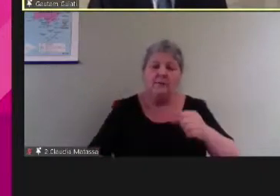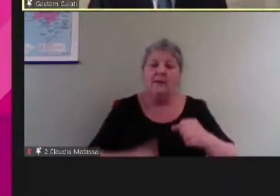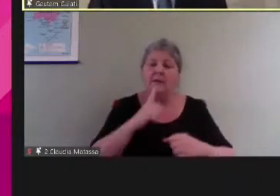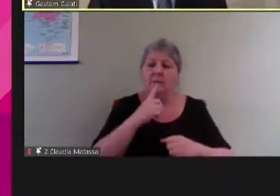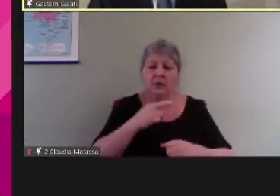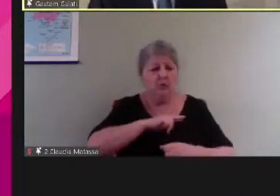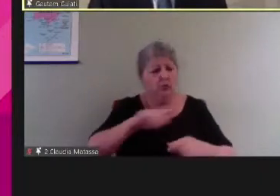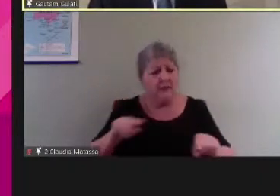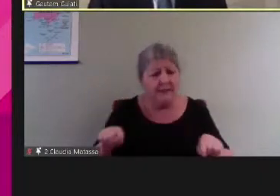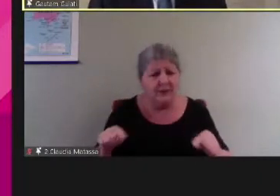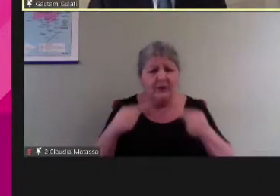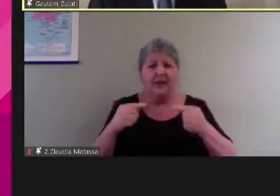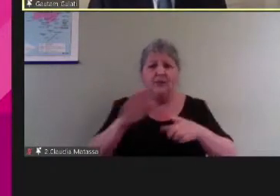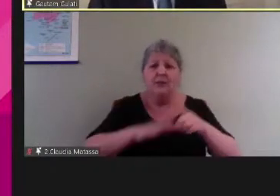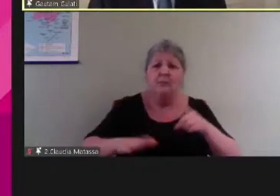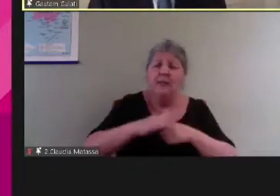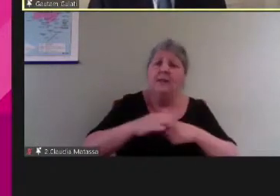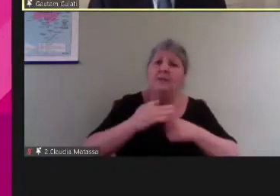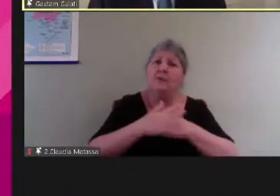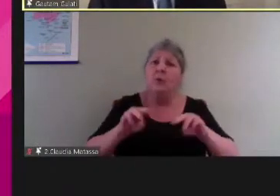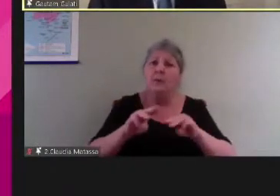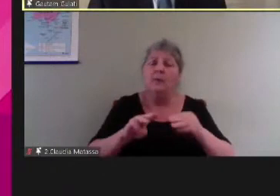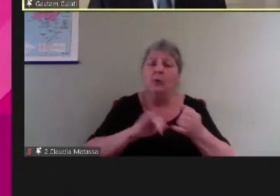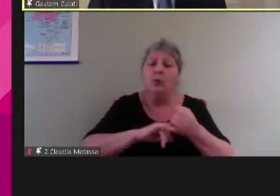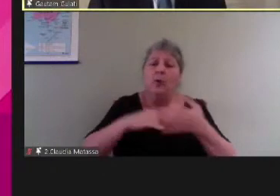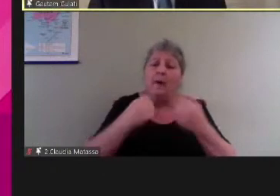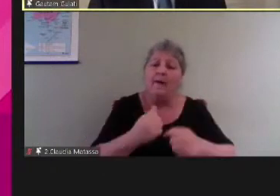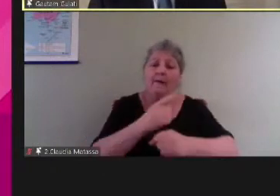really challenging place for people with intellectual disabilities to be.